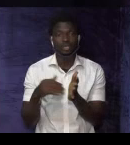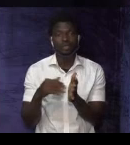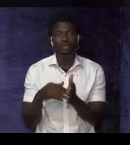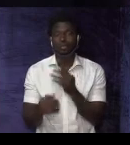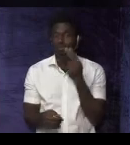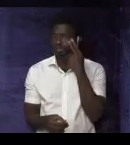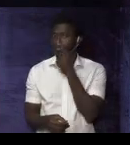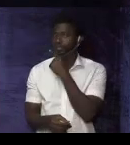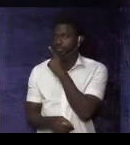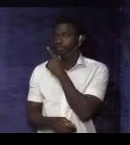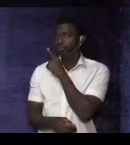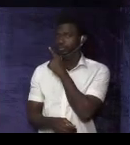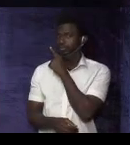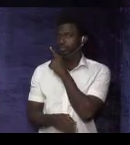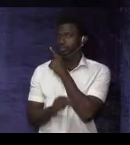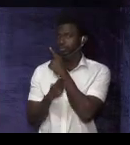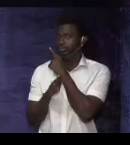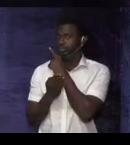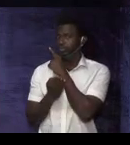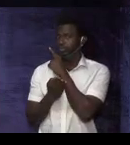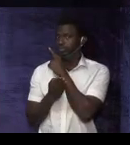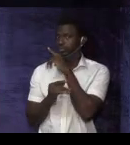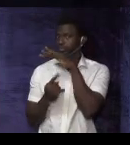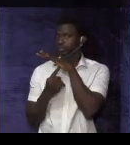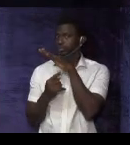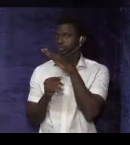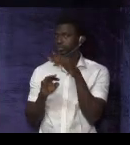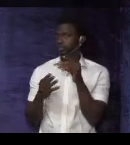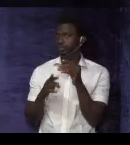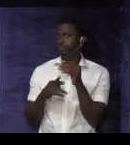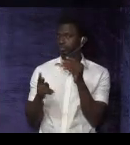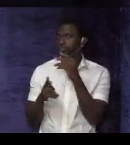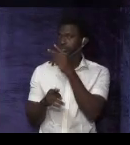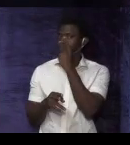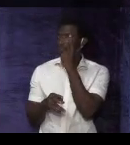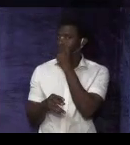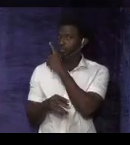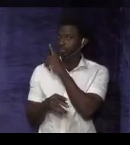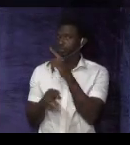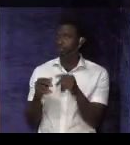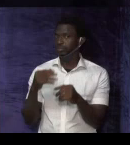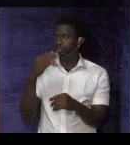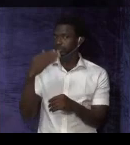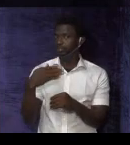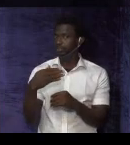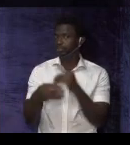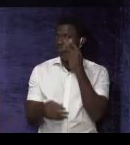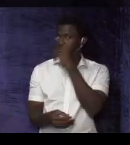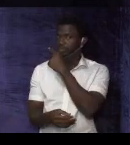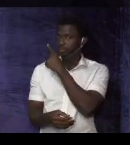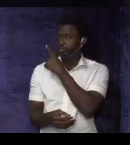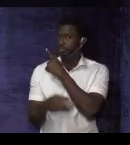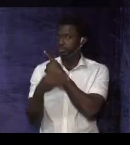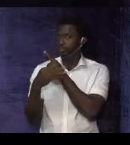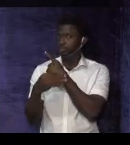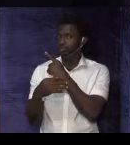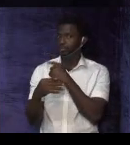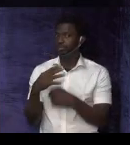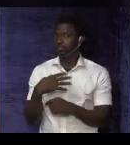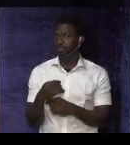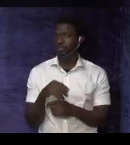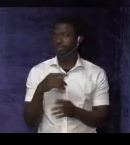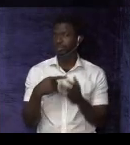this. Let's go. So we'll start with this cube, and then we open up the top, and then open up the right front. Yeah, that's